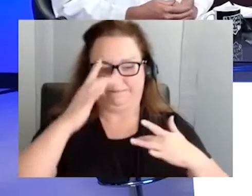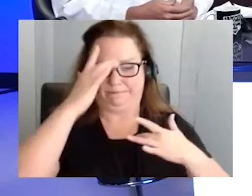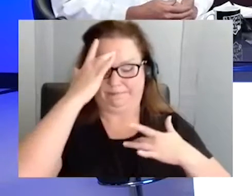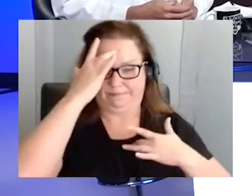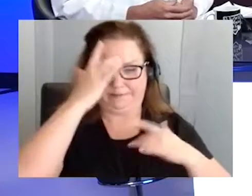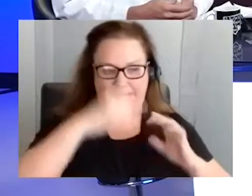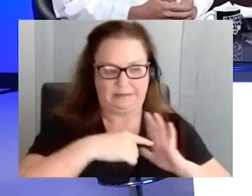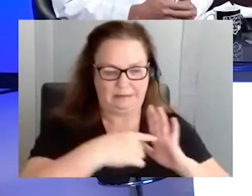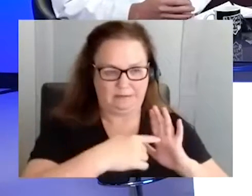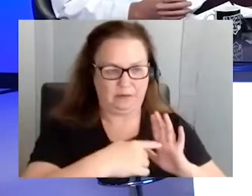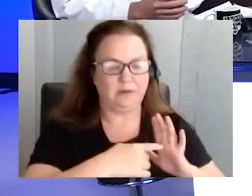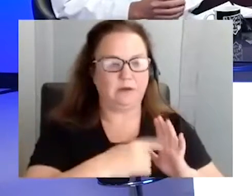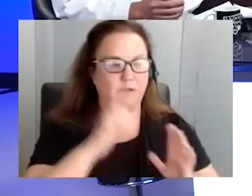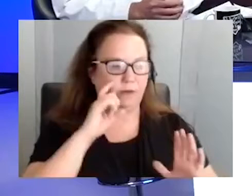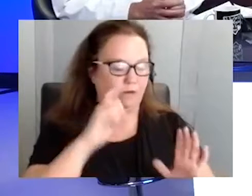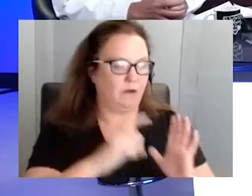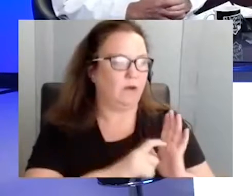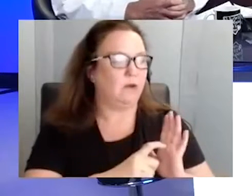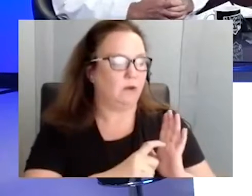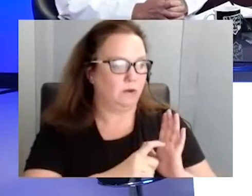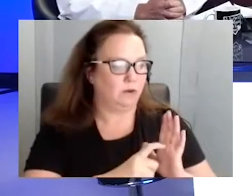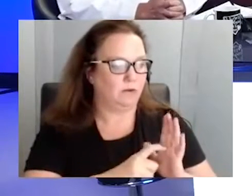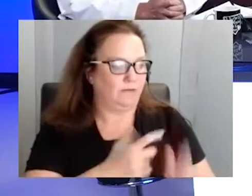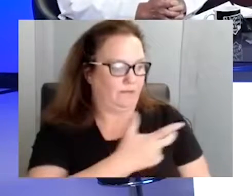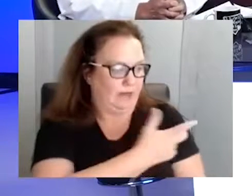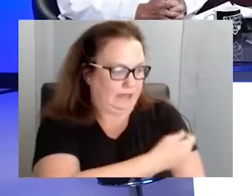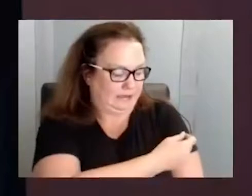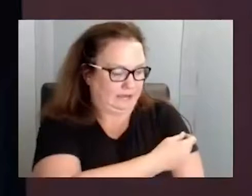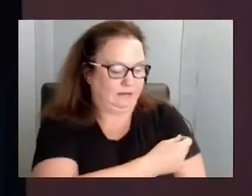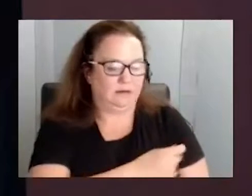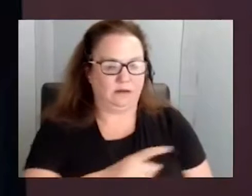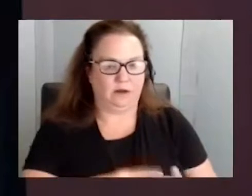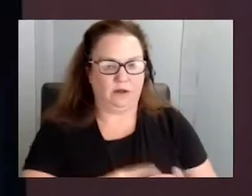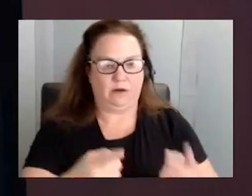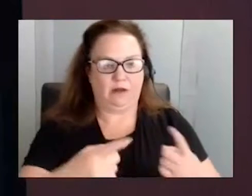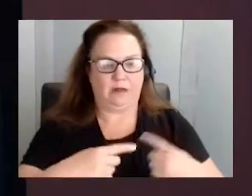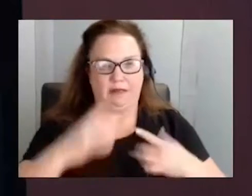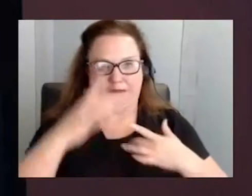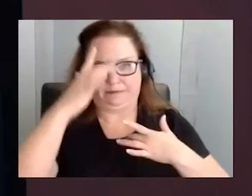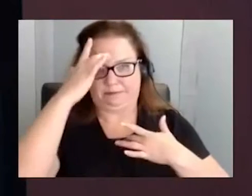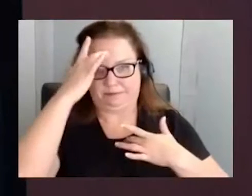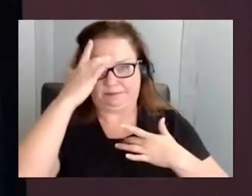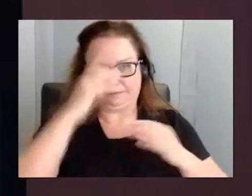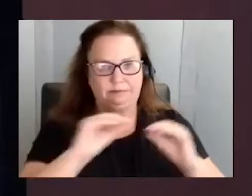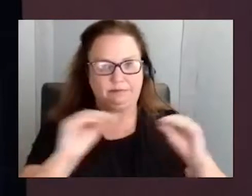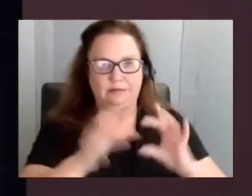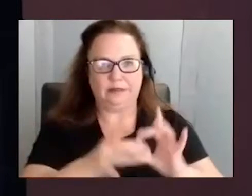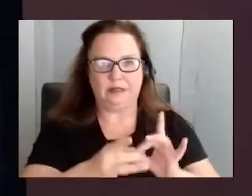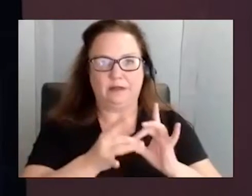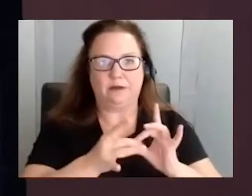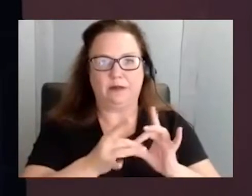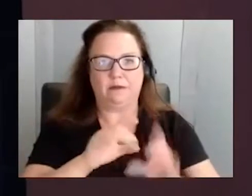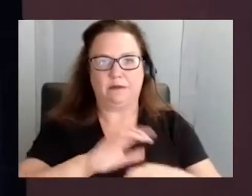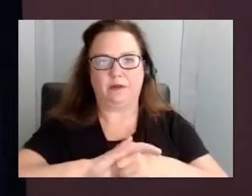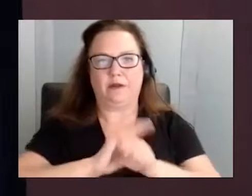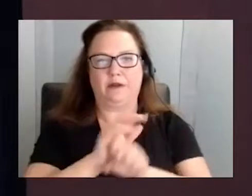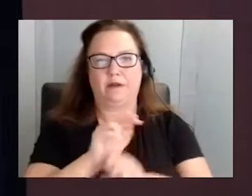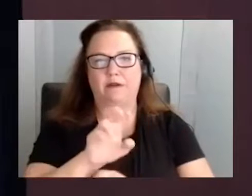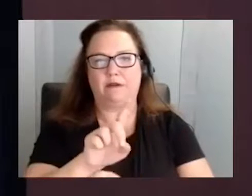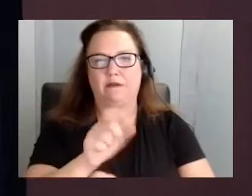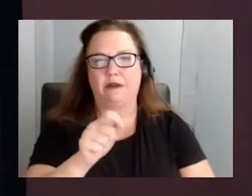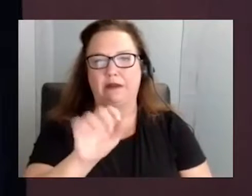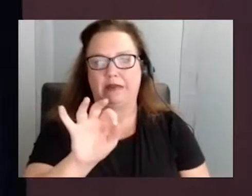they've either been vaccinated or they're coming in with symptoms that have nothing at all to do with COVID-19. Yeah. I